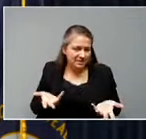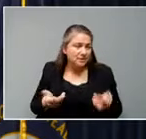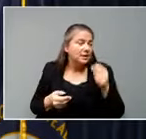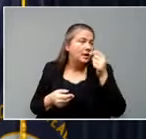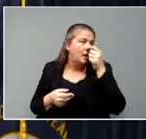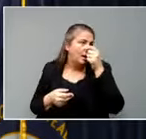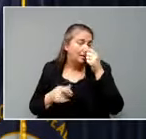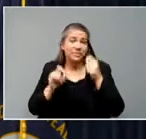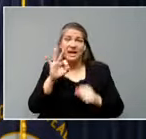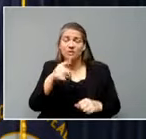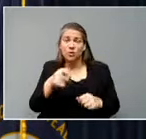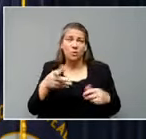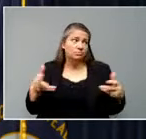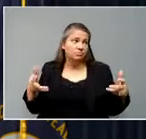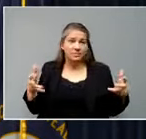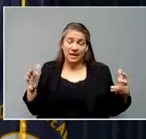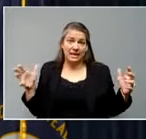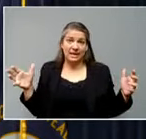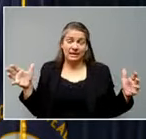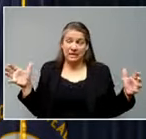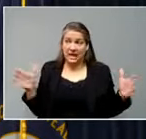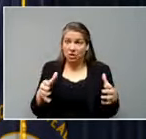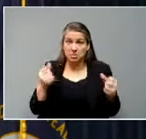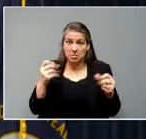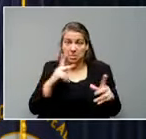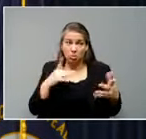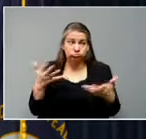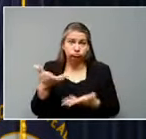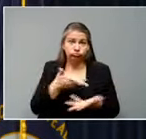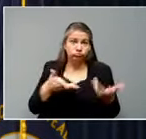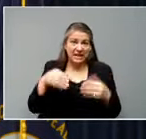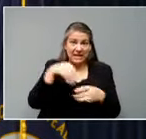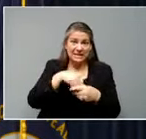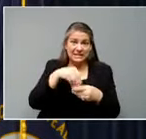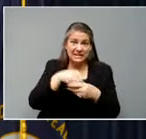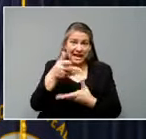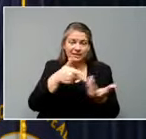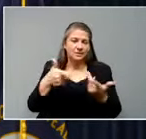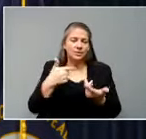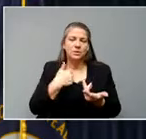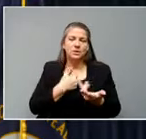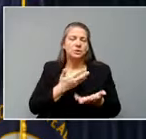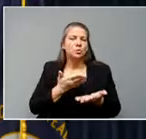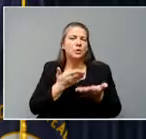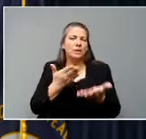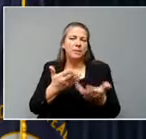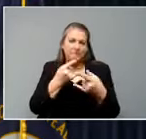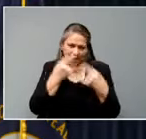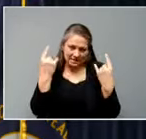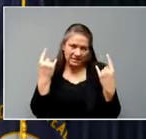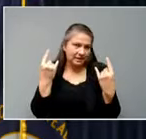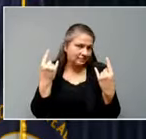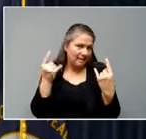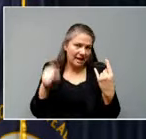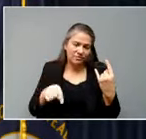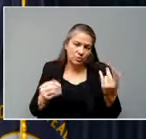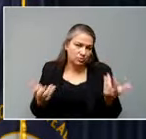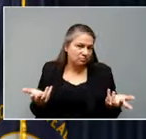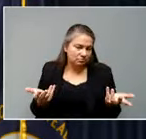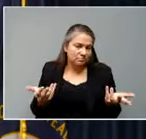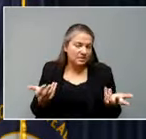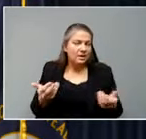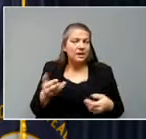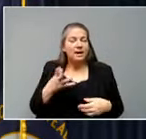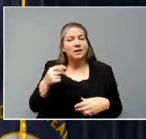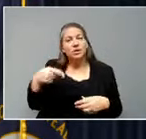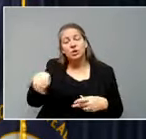we gather in large numbers indoors, you know, we have to recommend masking. But certainly those members that